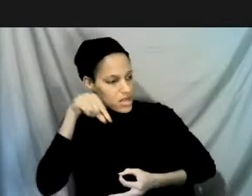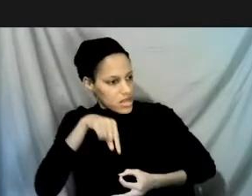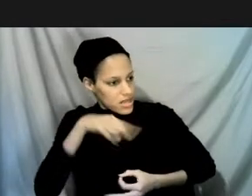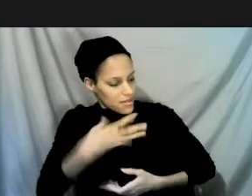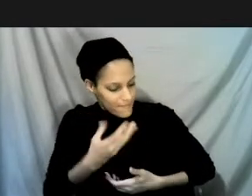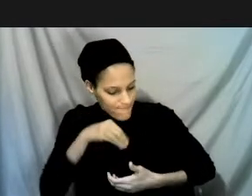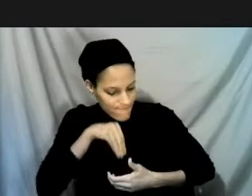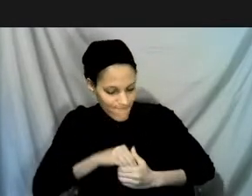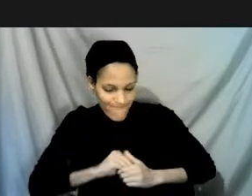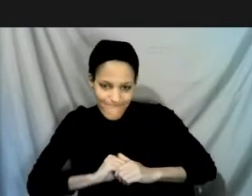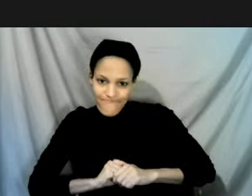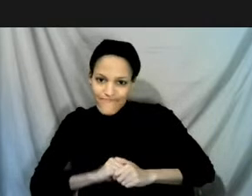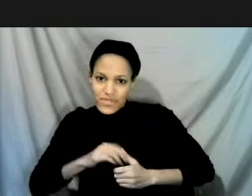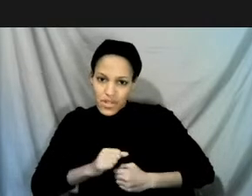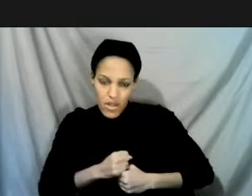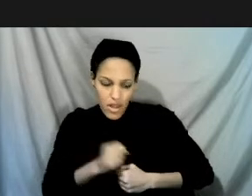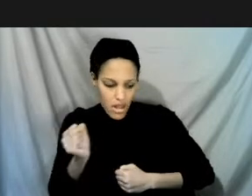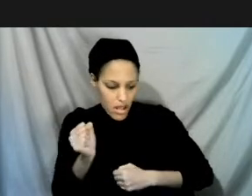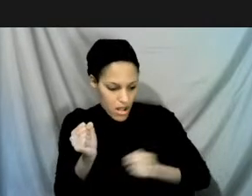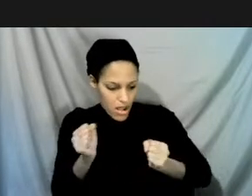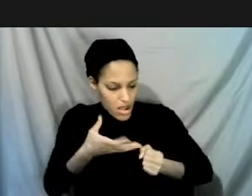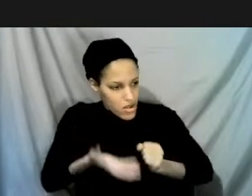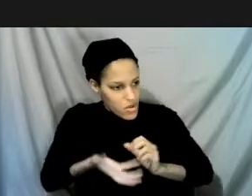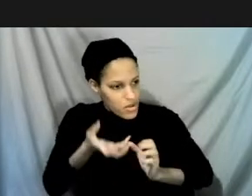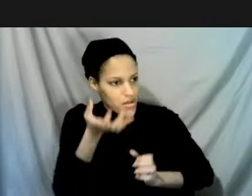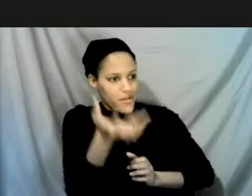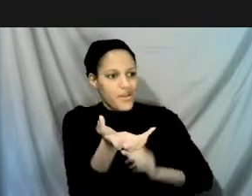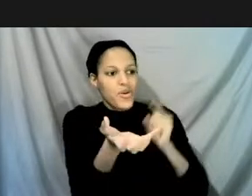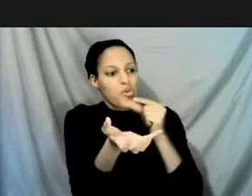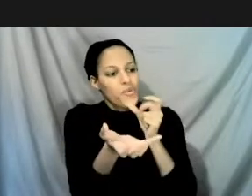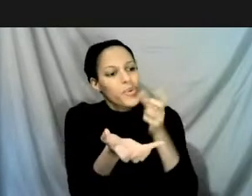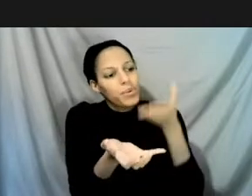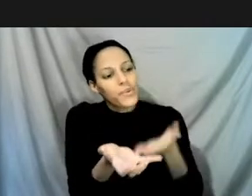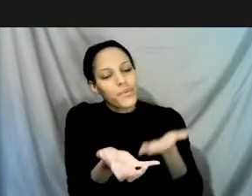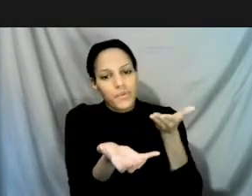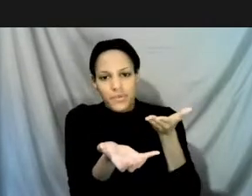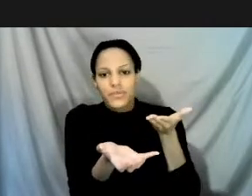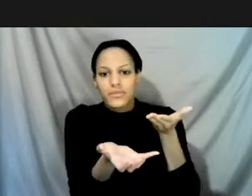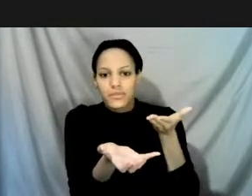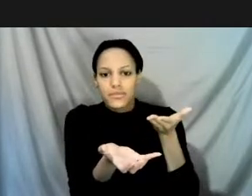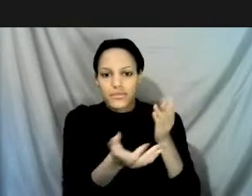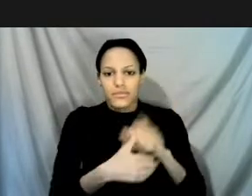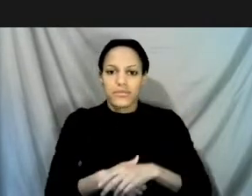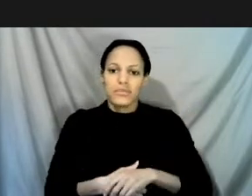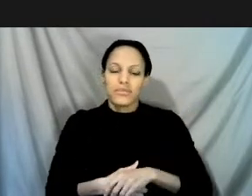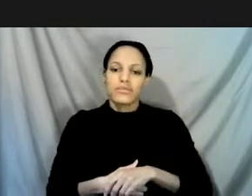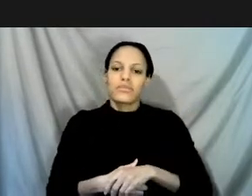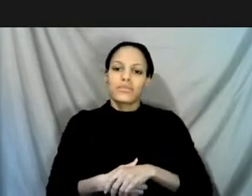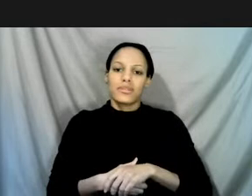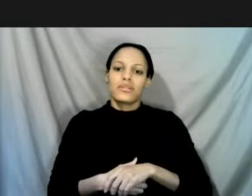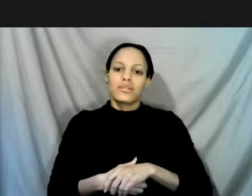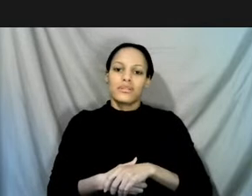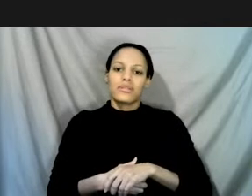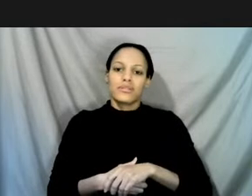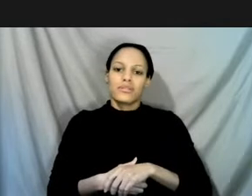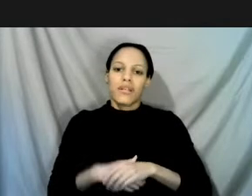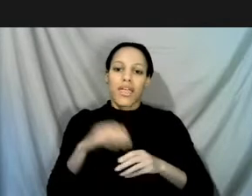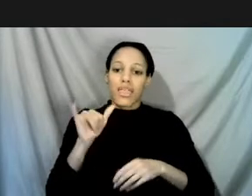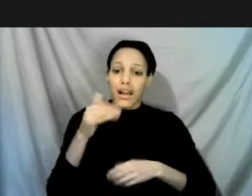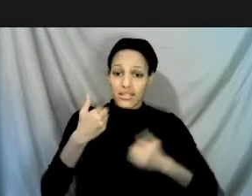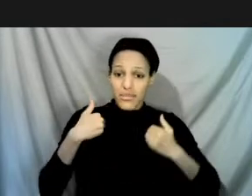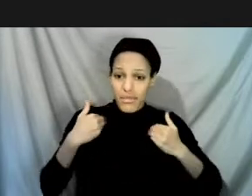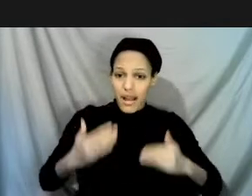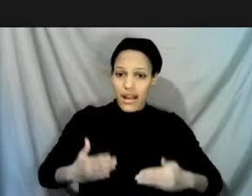talking about, and to the possibility that the intelligent body